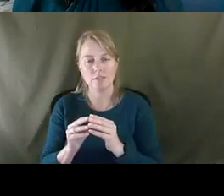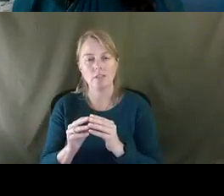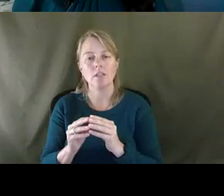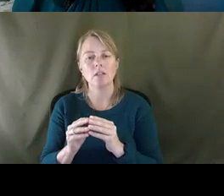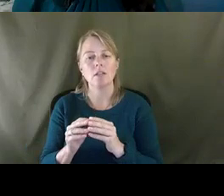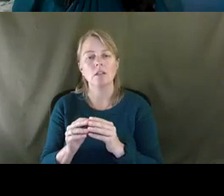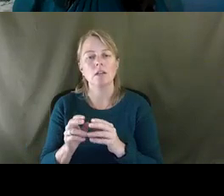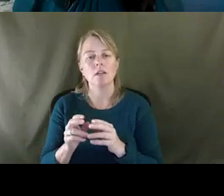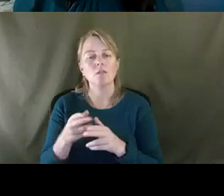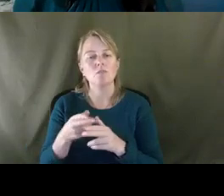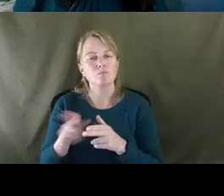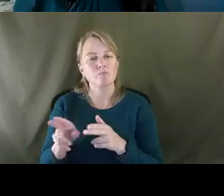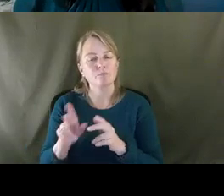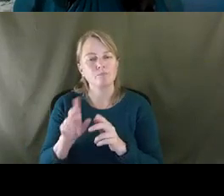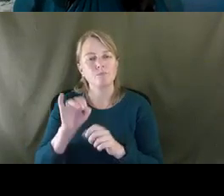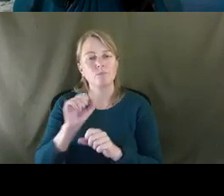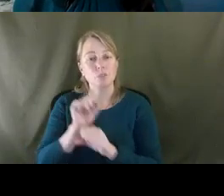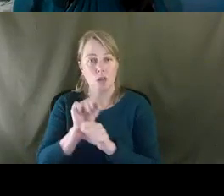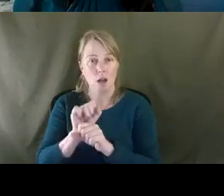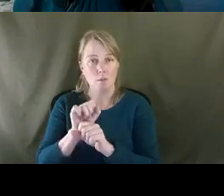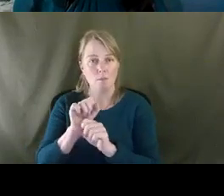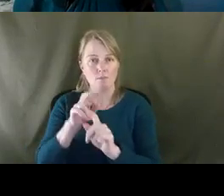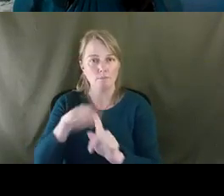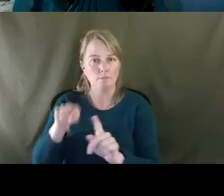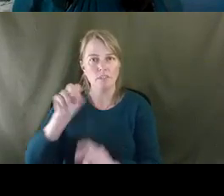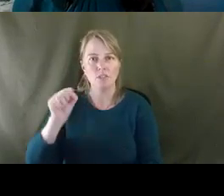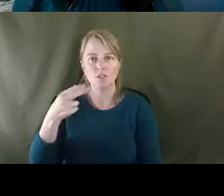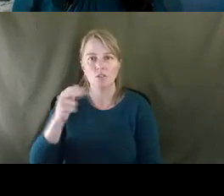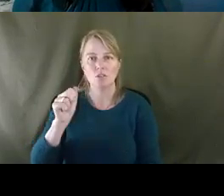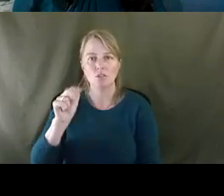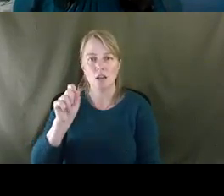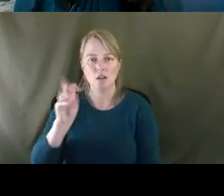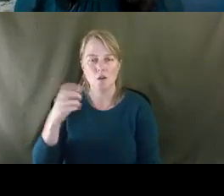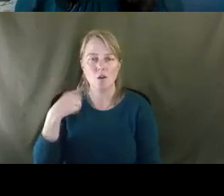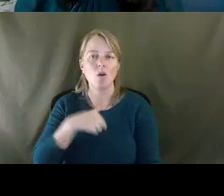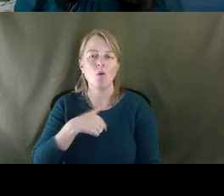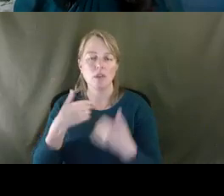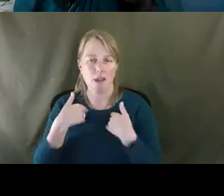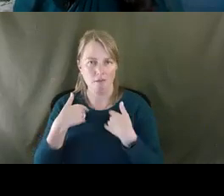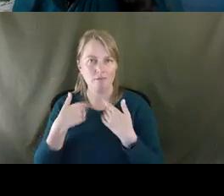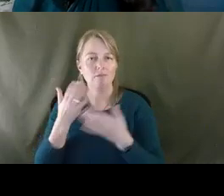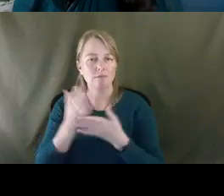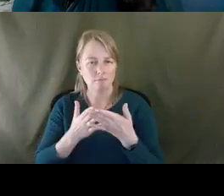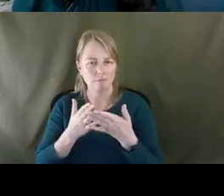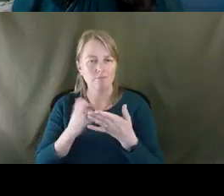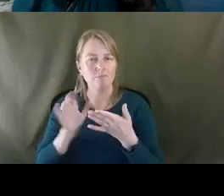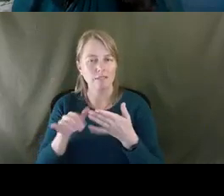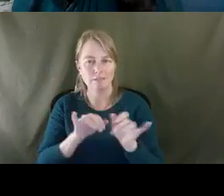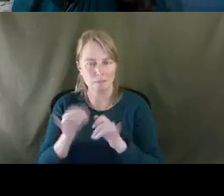short-term job shadowing. I like that a lot too. We have developmental job assignments that kind of do that same thing.